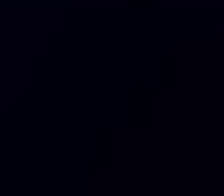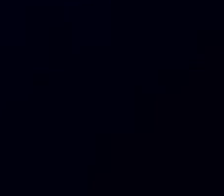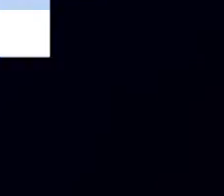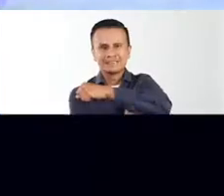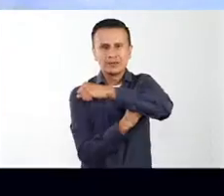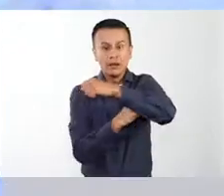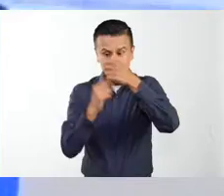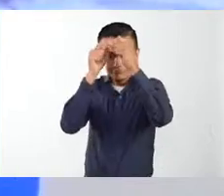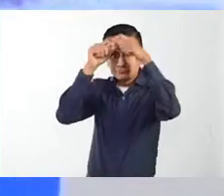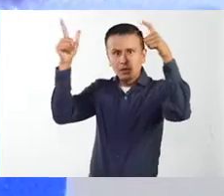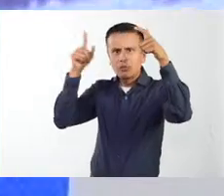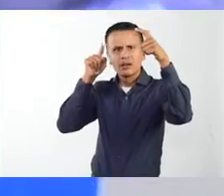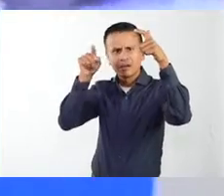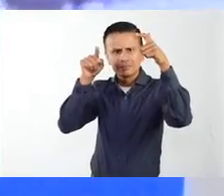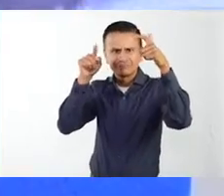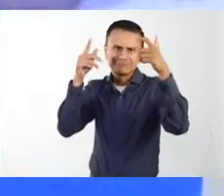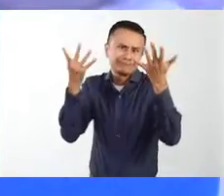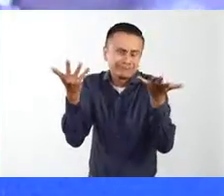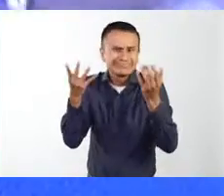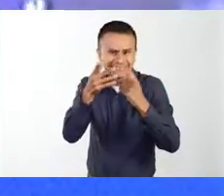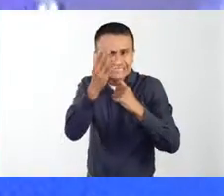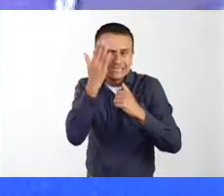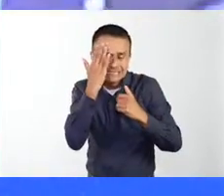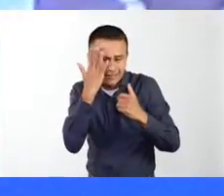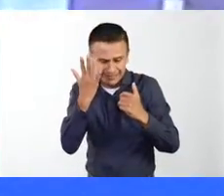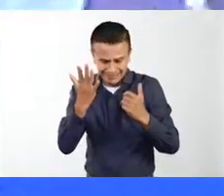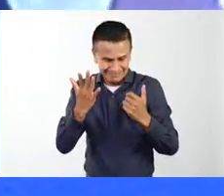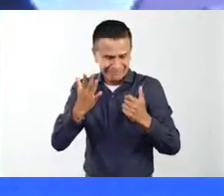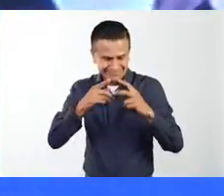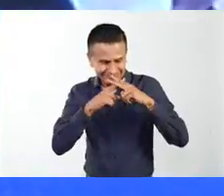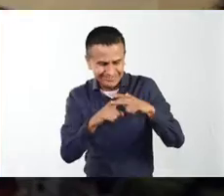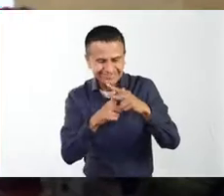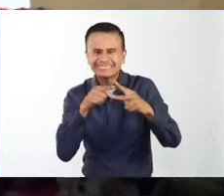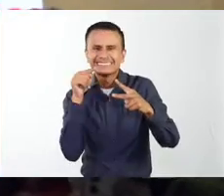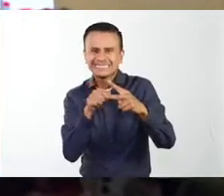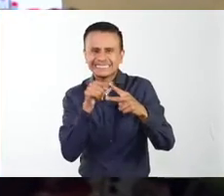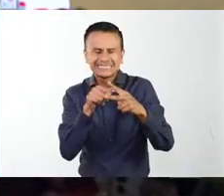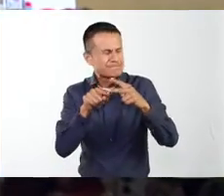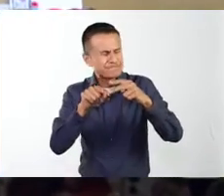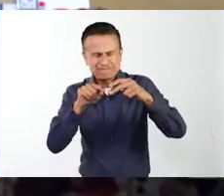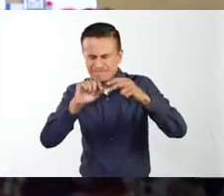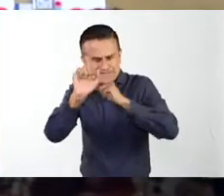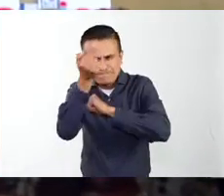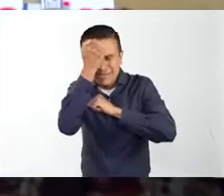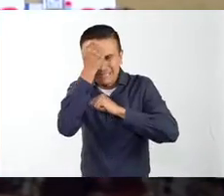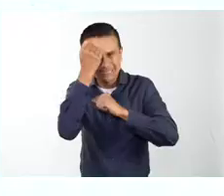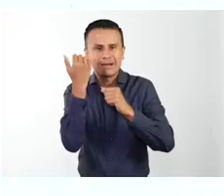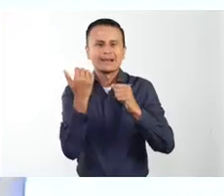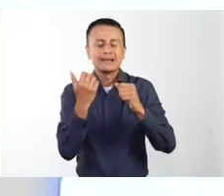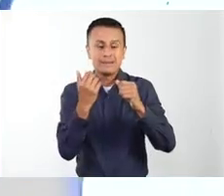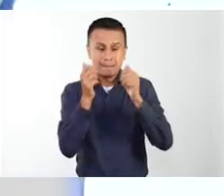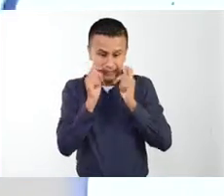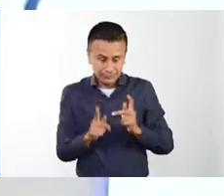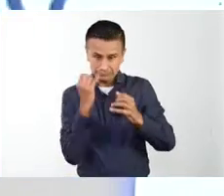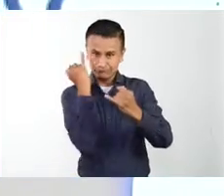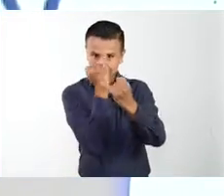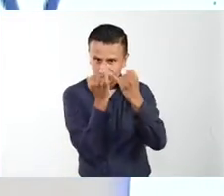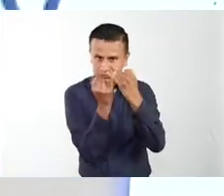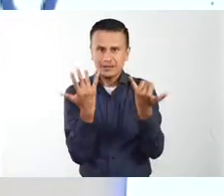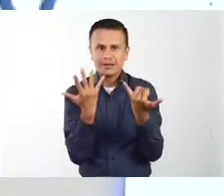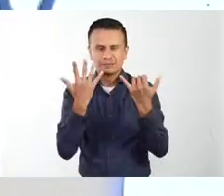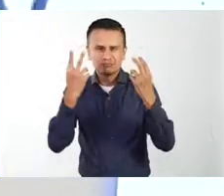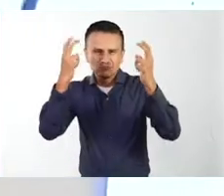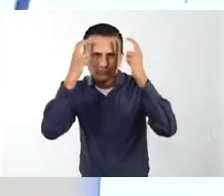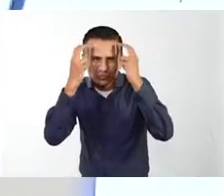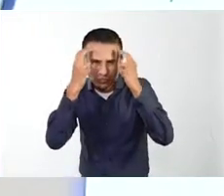inclusion. Language is also the basic, most important tool